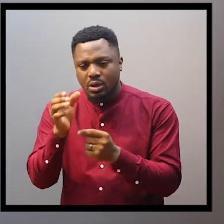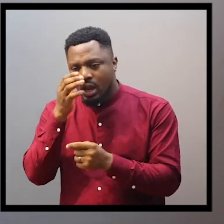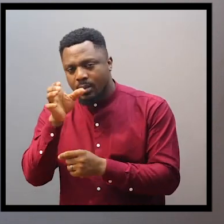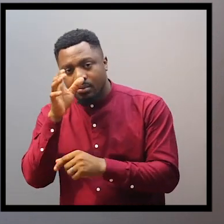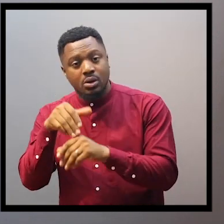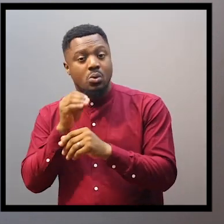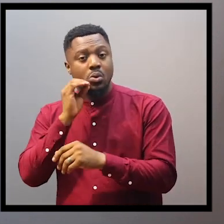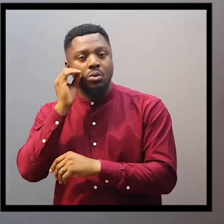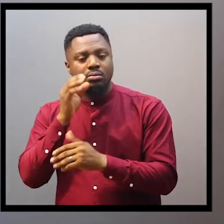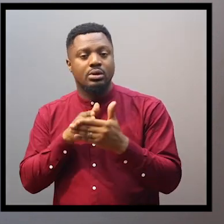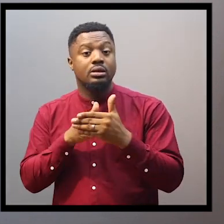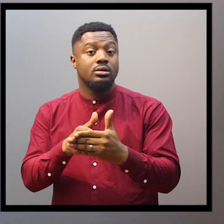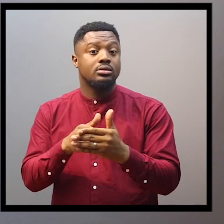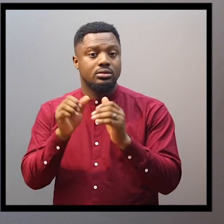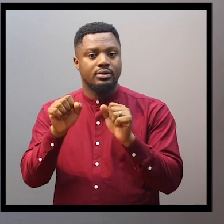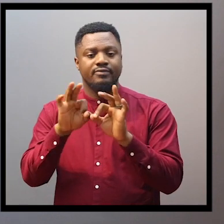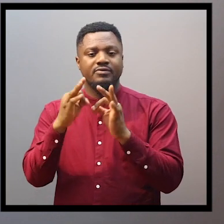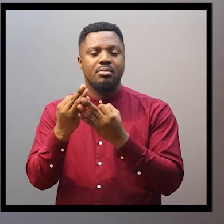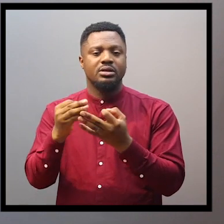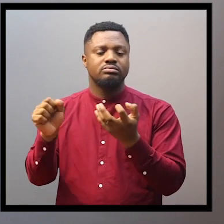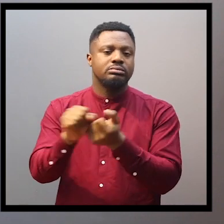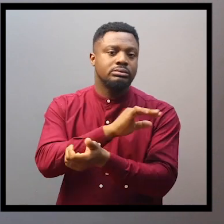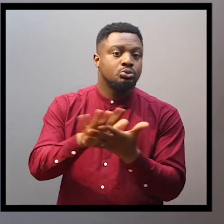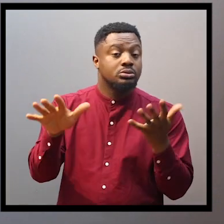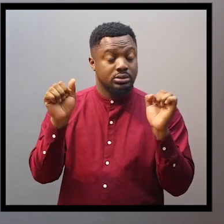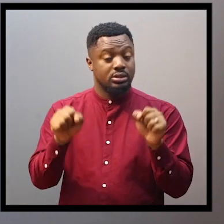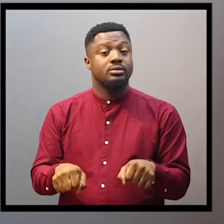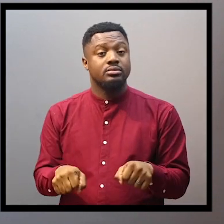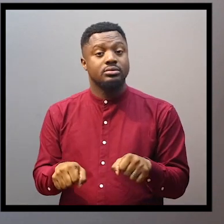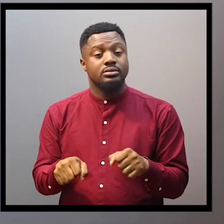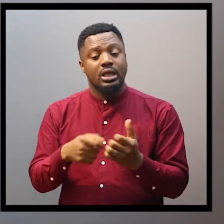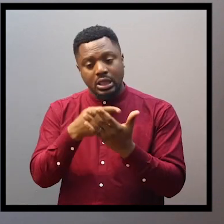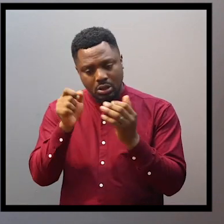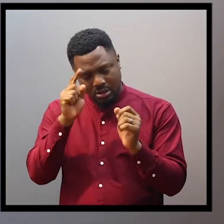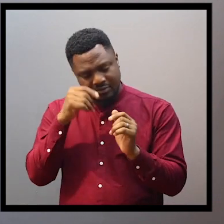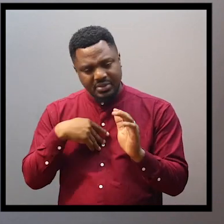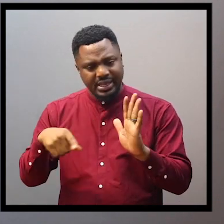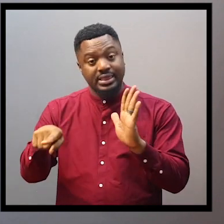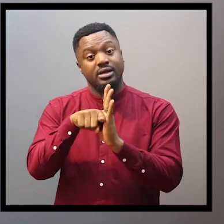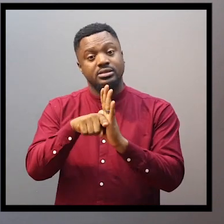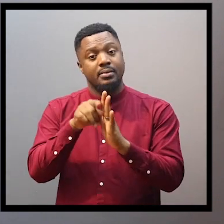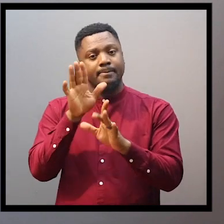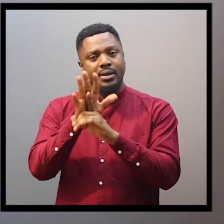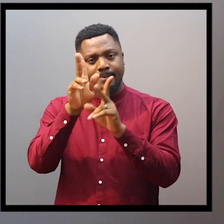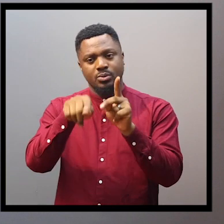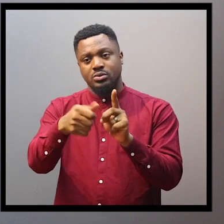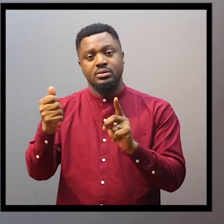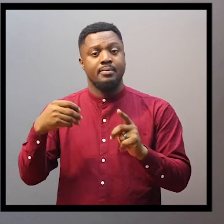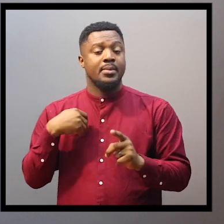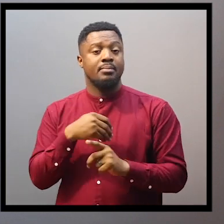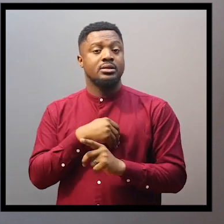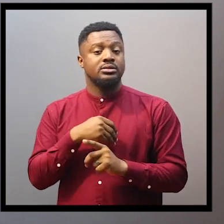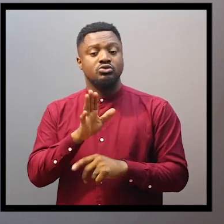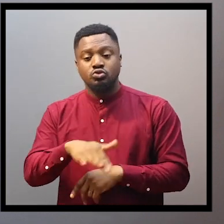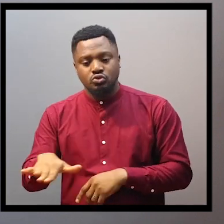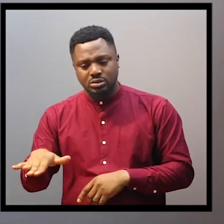home, eventually leading to families being torn apart. This may also have negative impact on other members of the family,